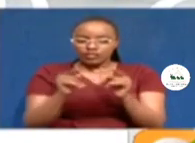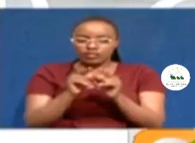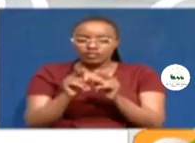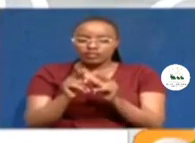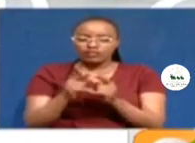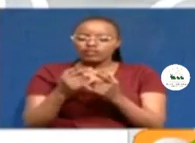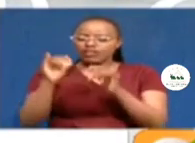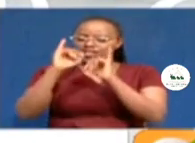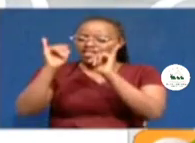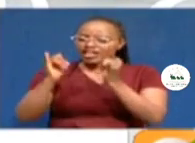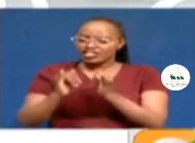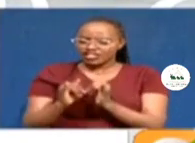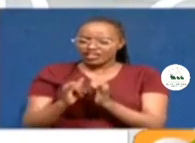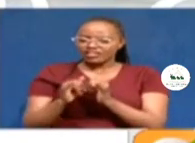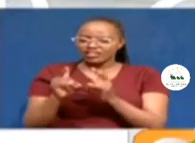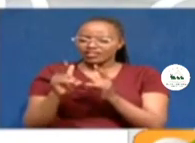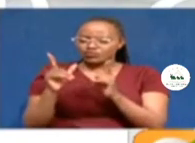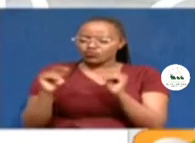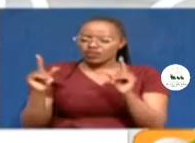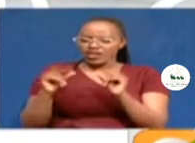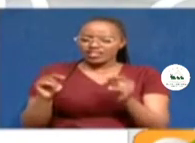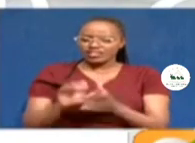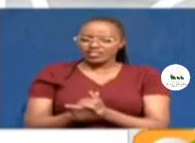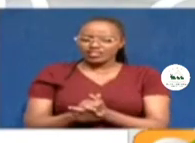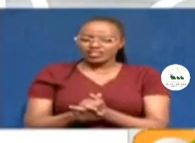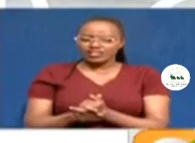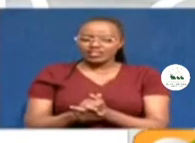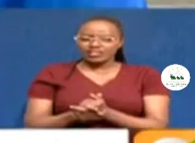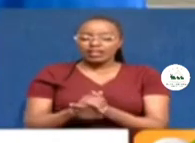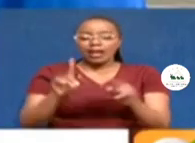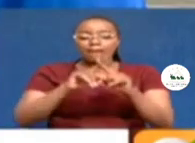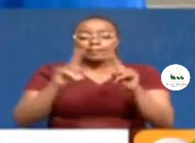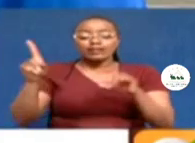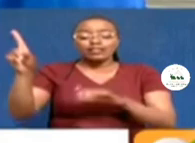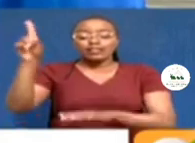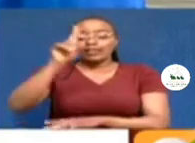carpe diem. Carpe diem. How's that? Yeah, but the